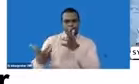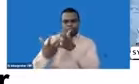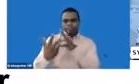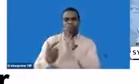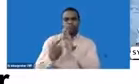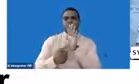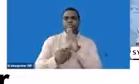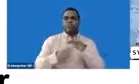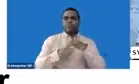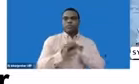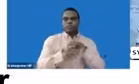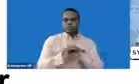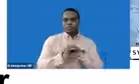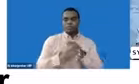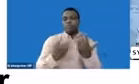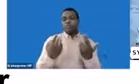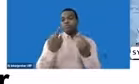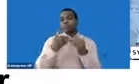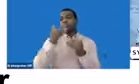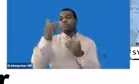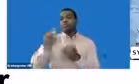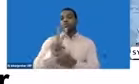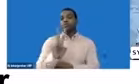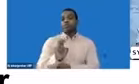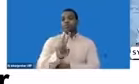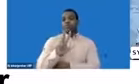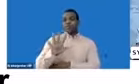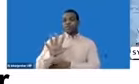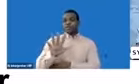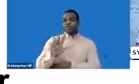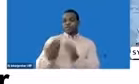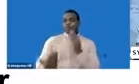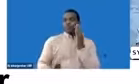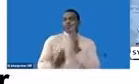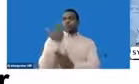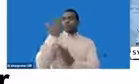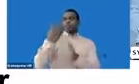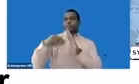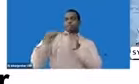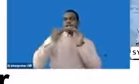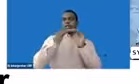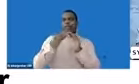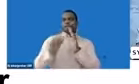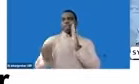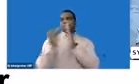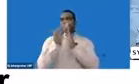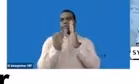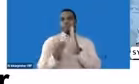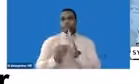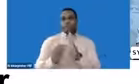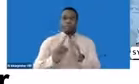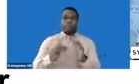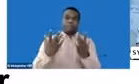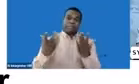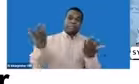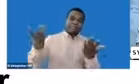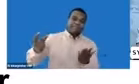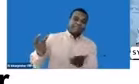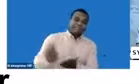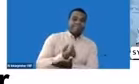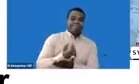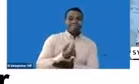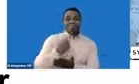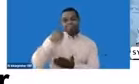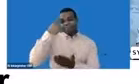have much on the new emerging and immersive technologies in those standards, because standards move slow and technology right now